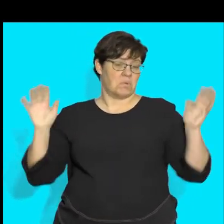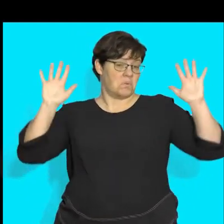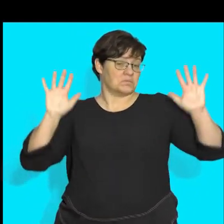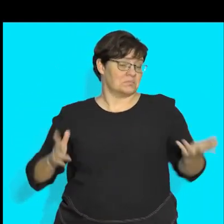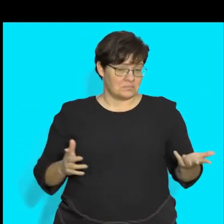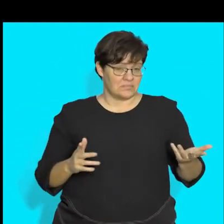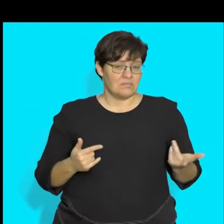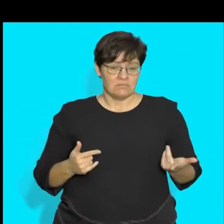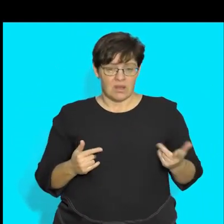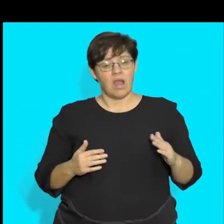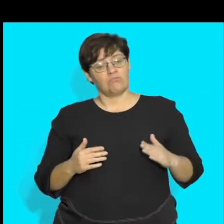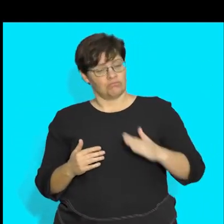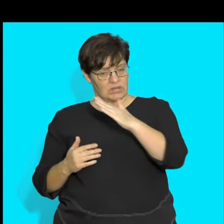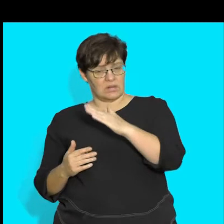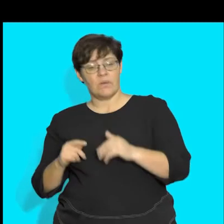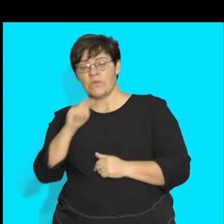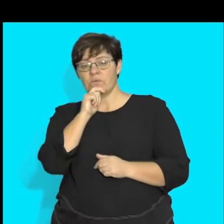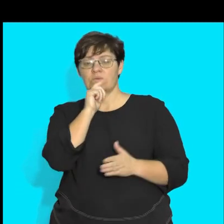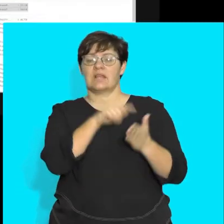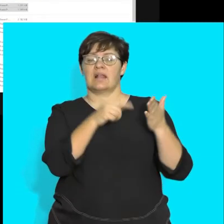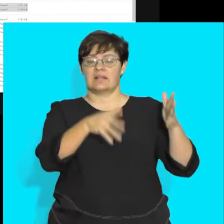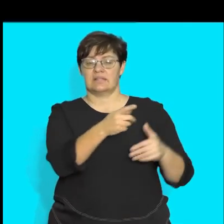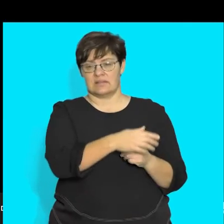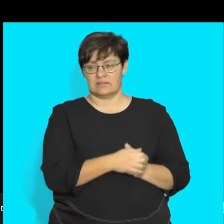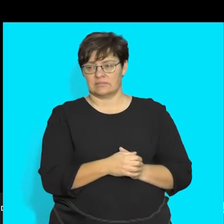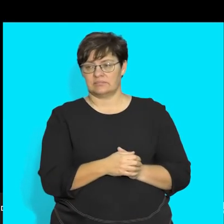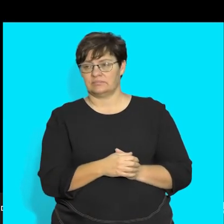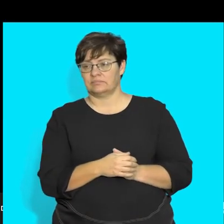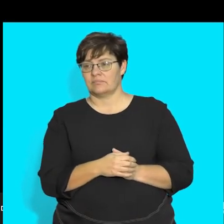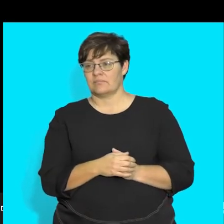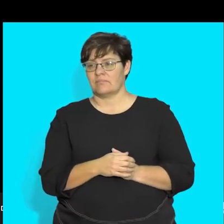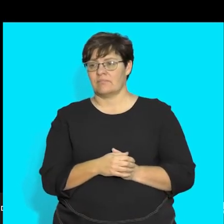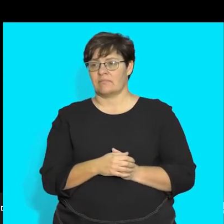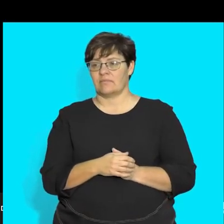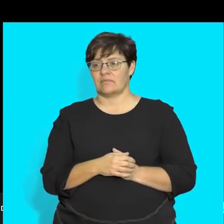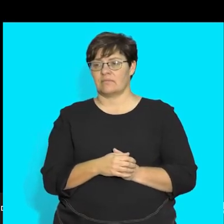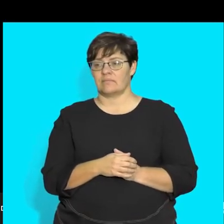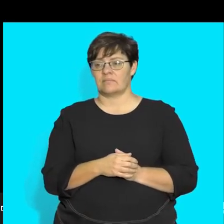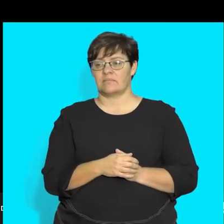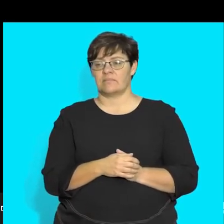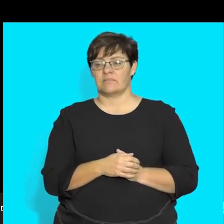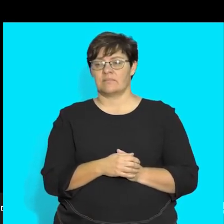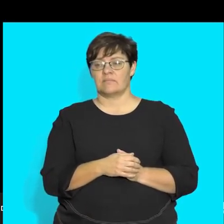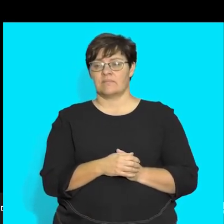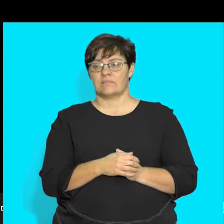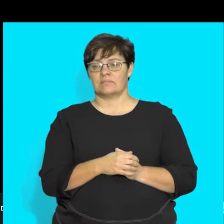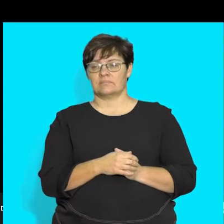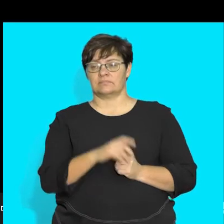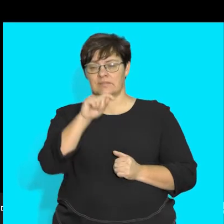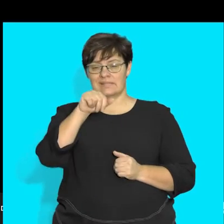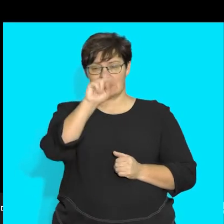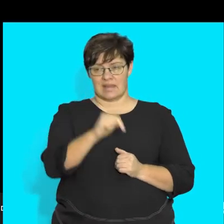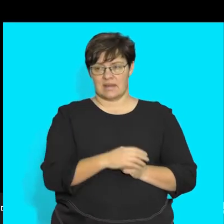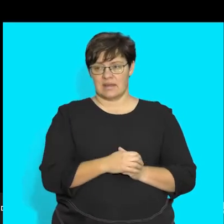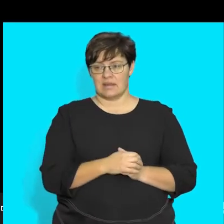out my gradient by using my calculator. So let's go to my calculator, and let's go tan